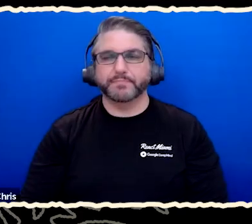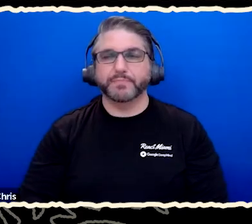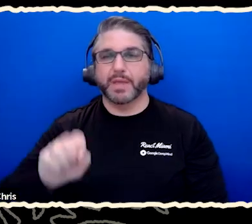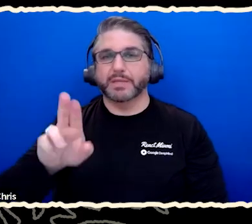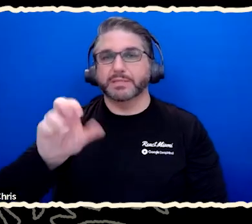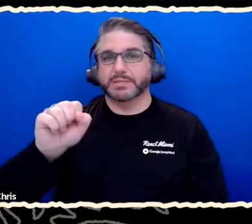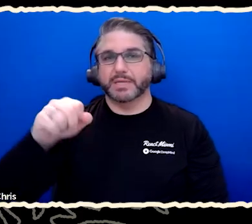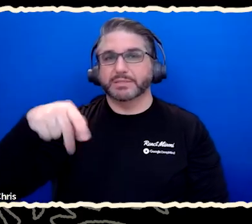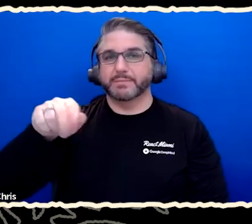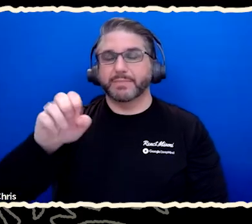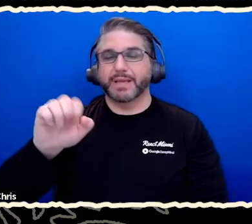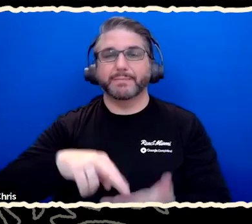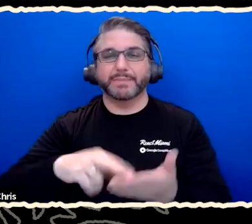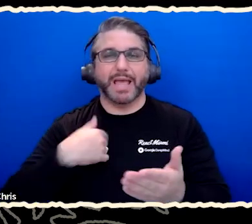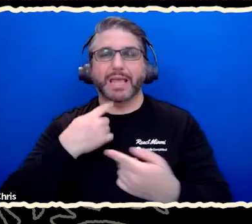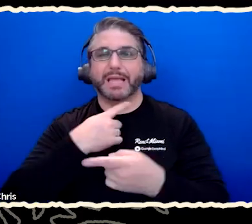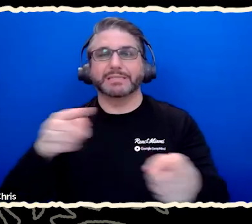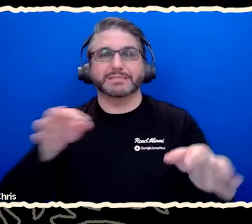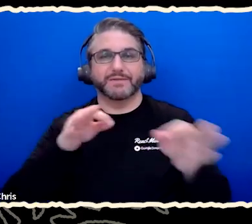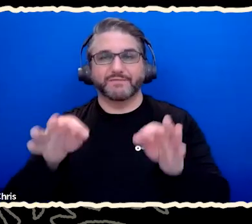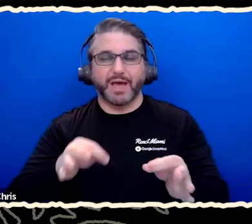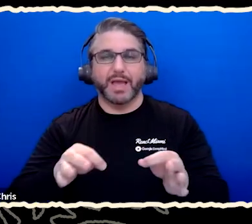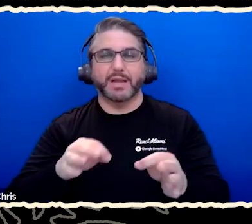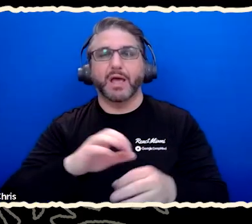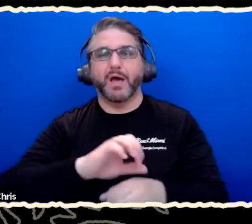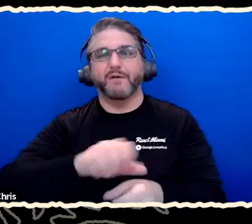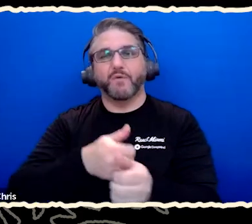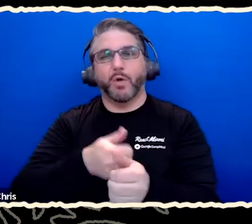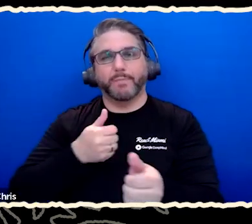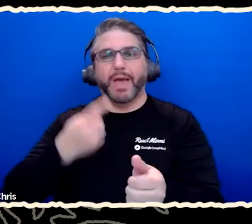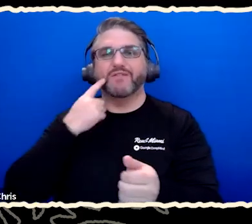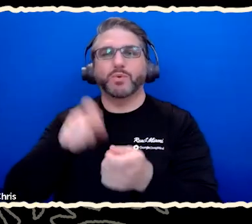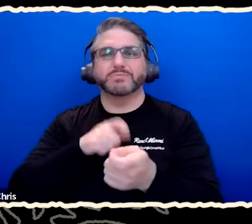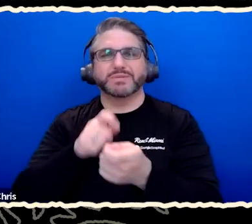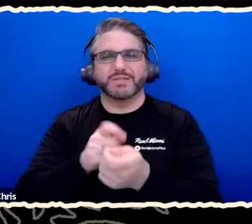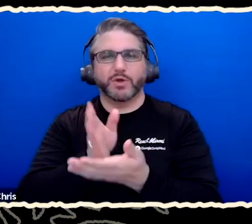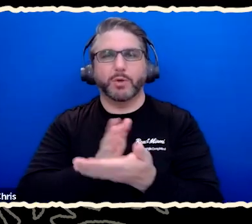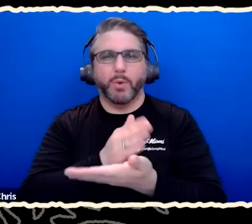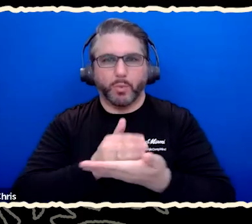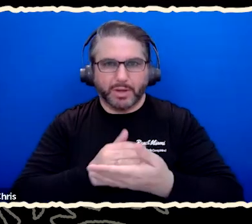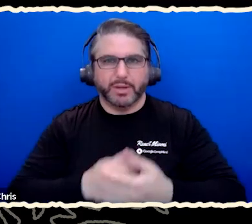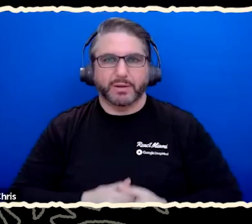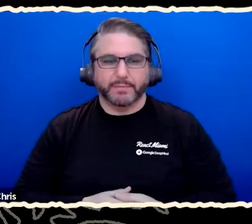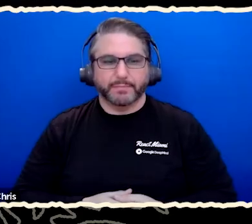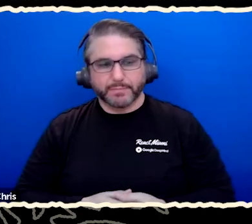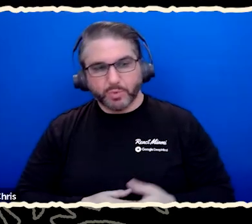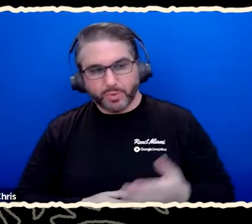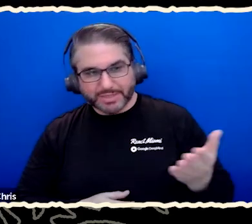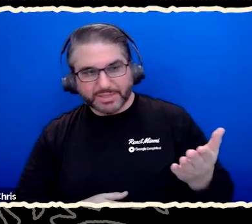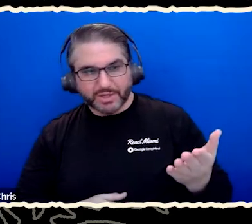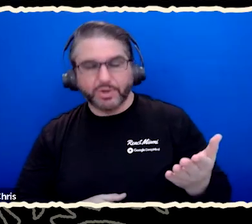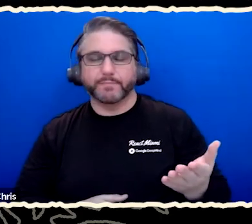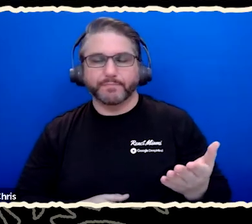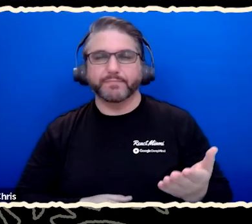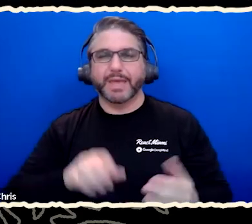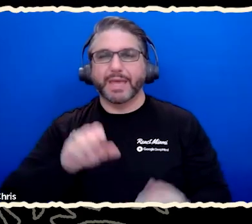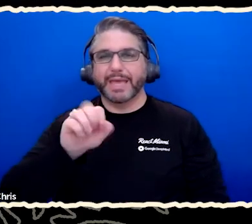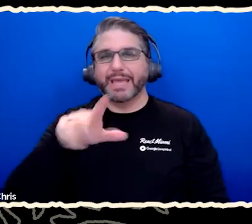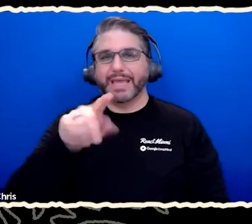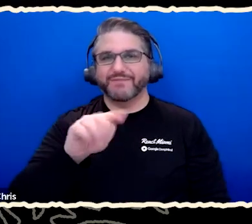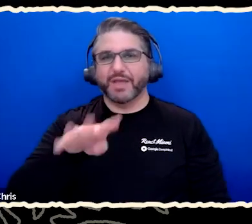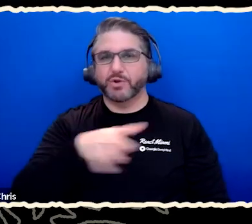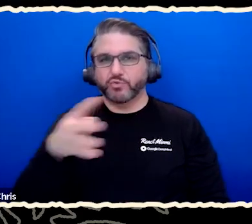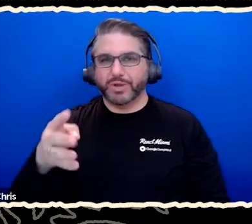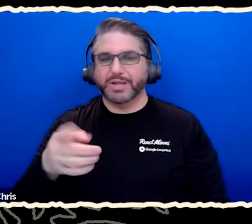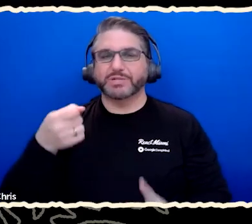fallback for a specific component. And checking out what's here, this is the event grid that's triggering this error, so that means I need